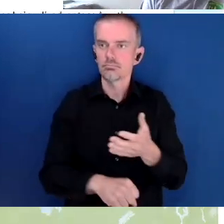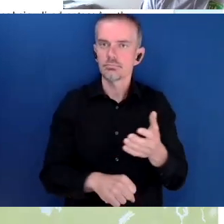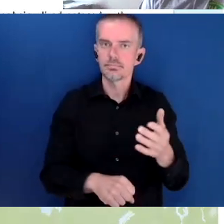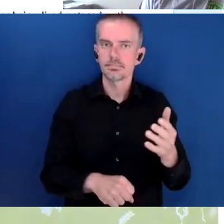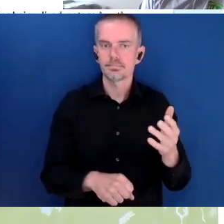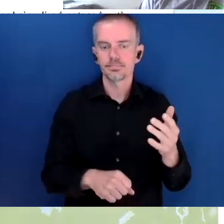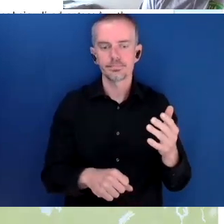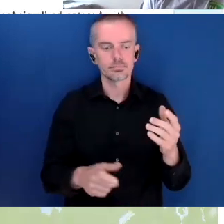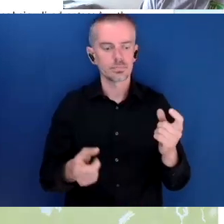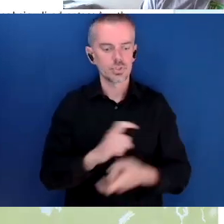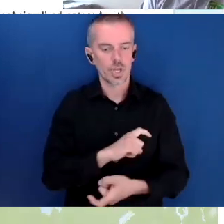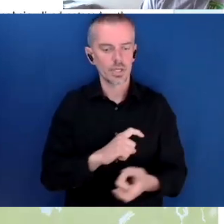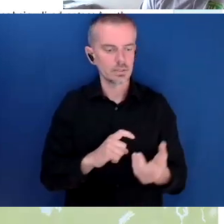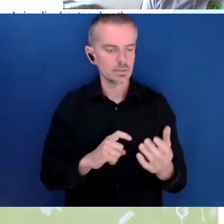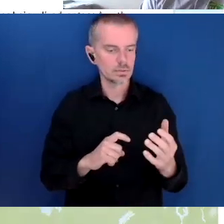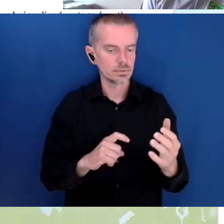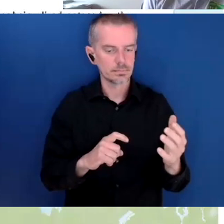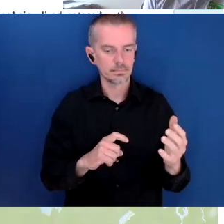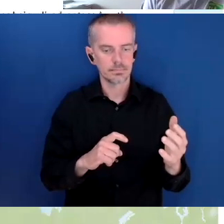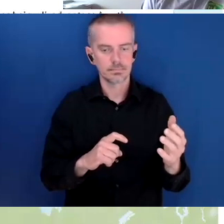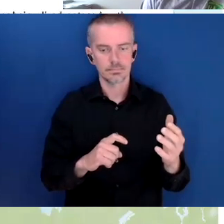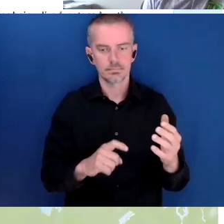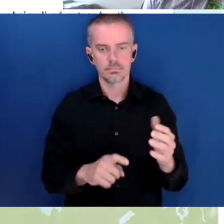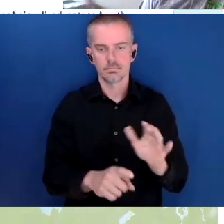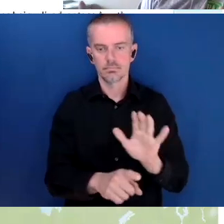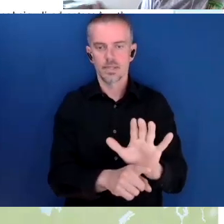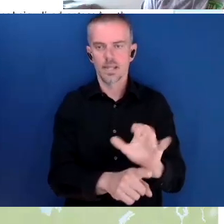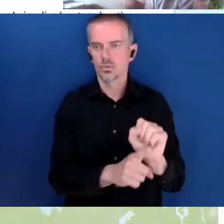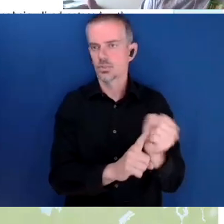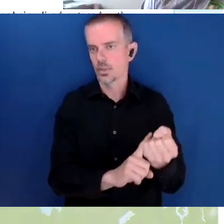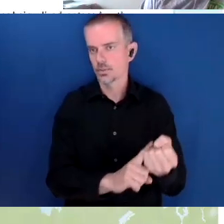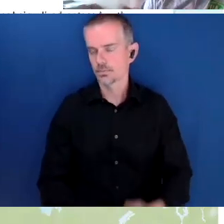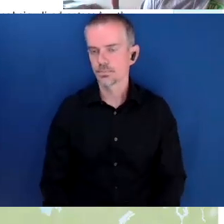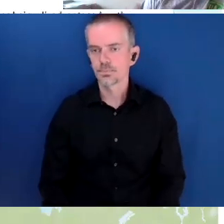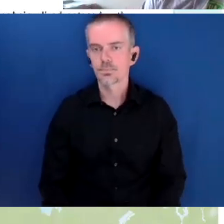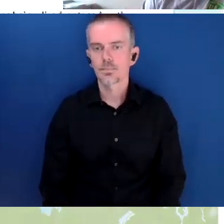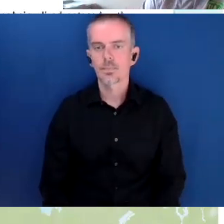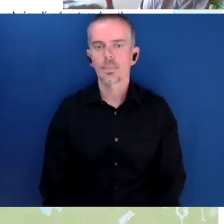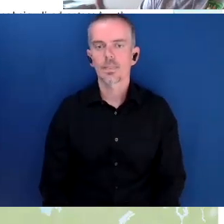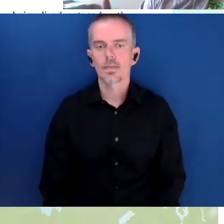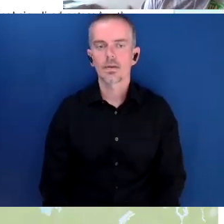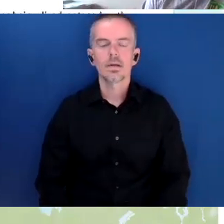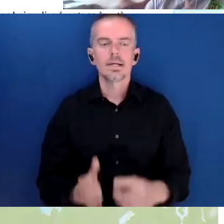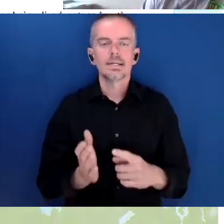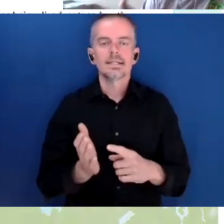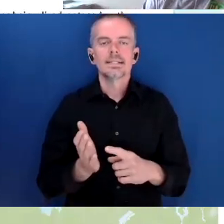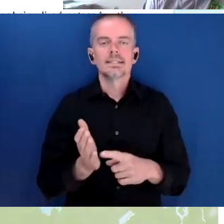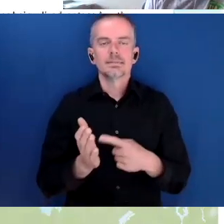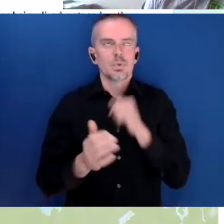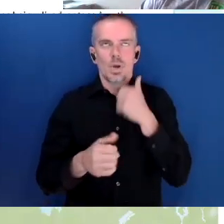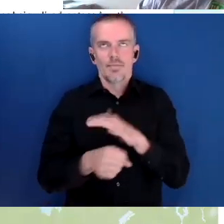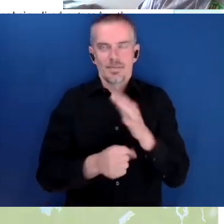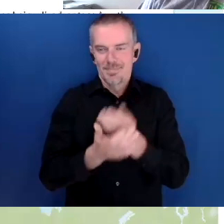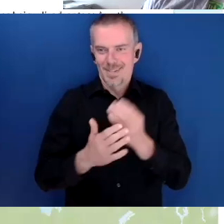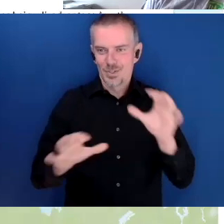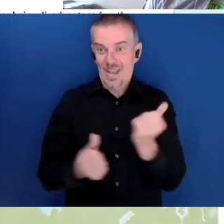kind of the conditions on the ground. We don't necessarily always have money to do everything everywhere, but we're trying to show